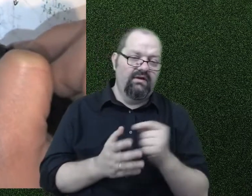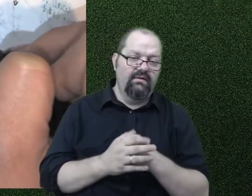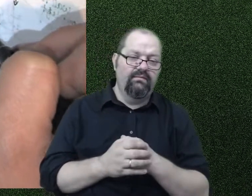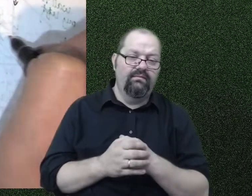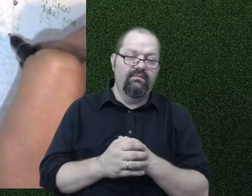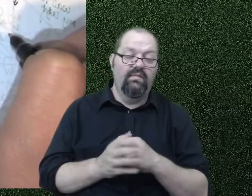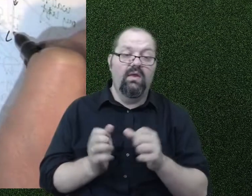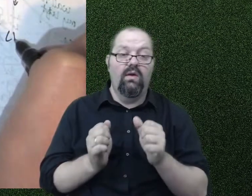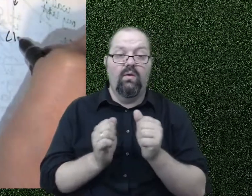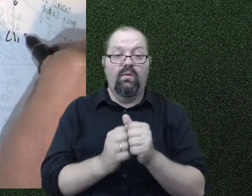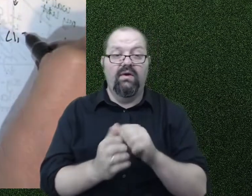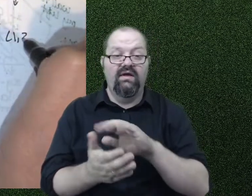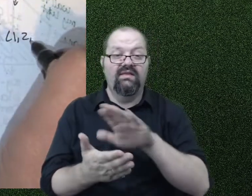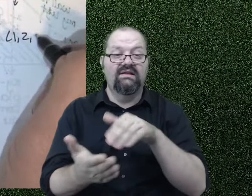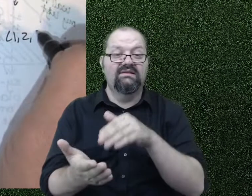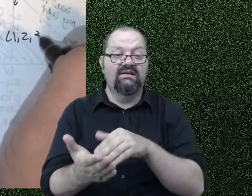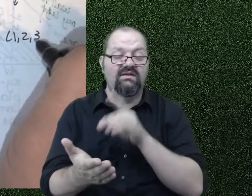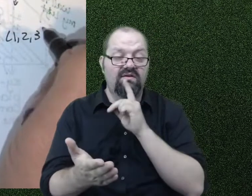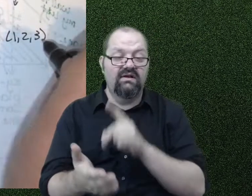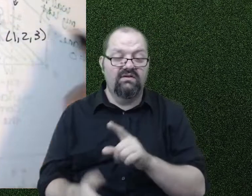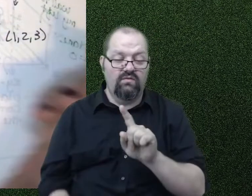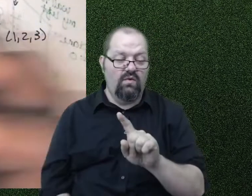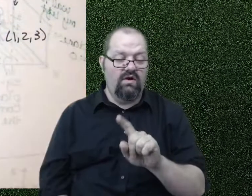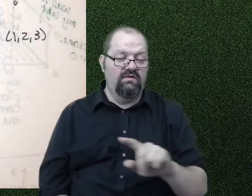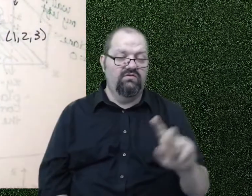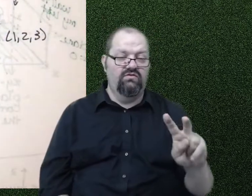with center 1, 2, 3